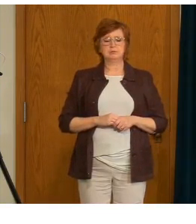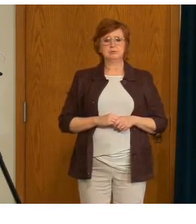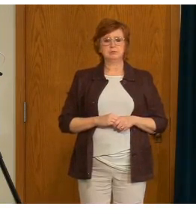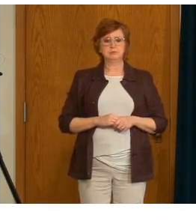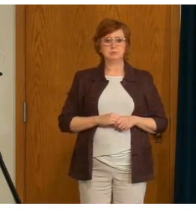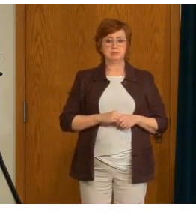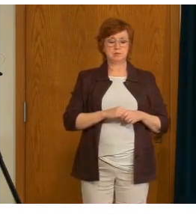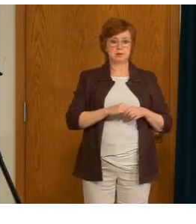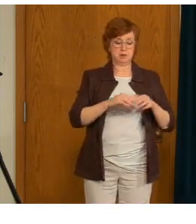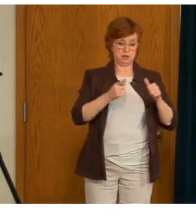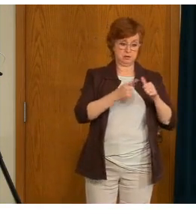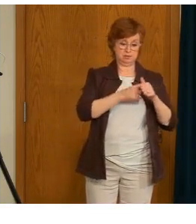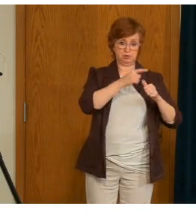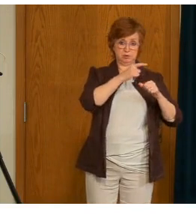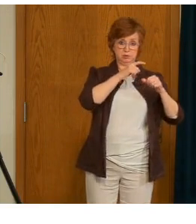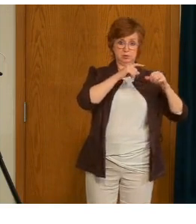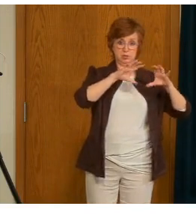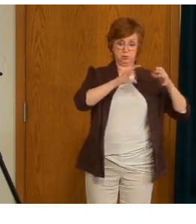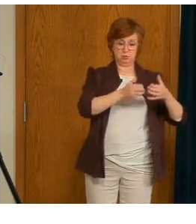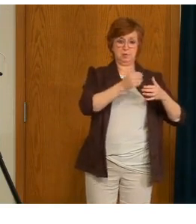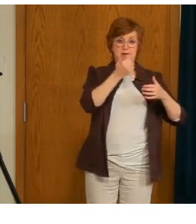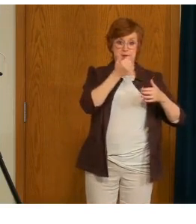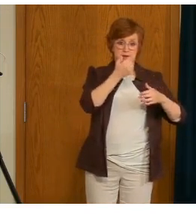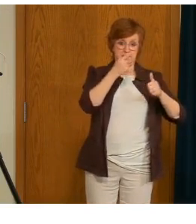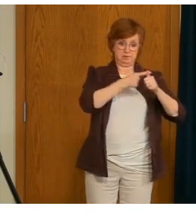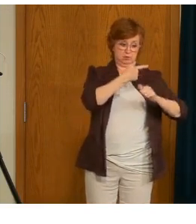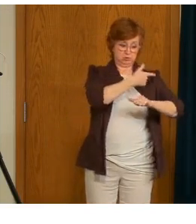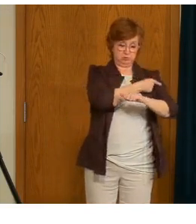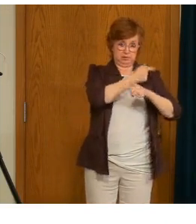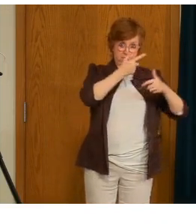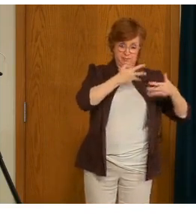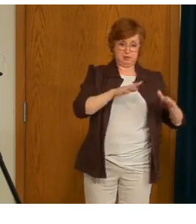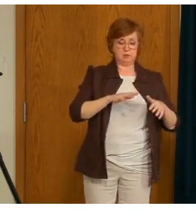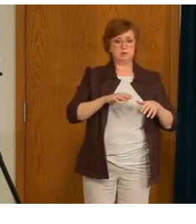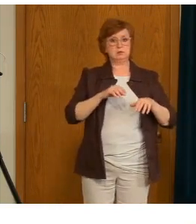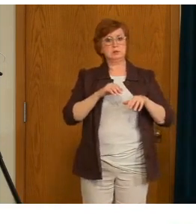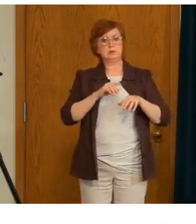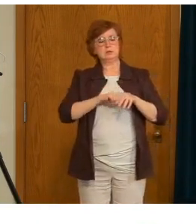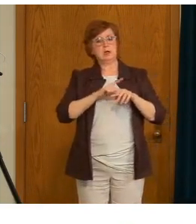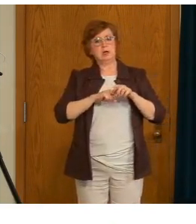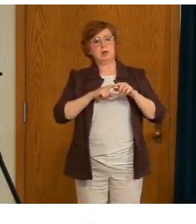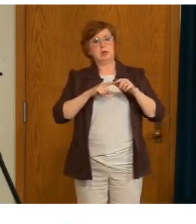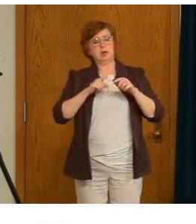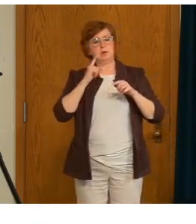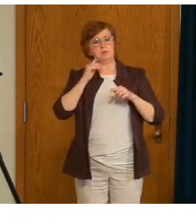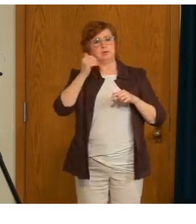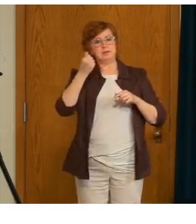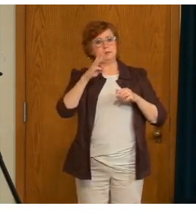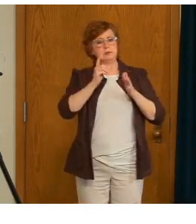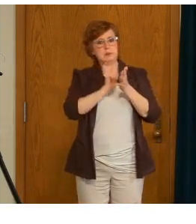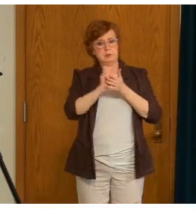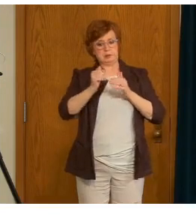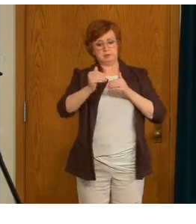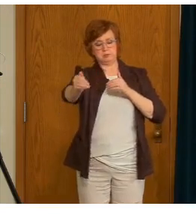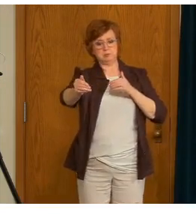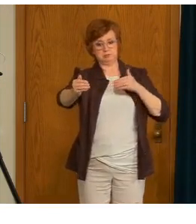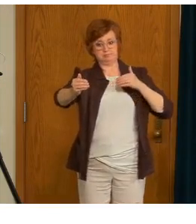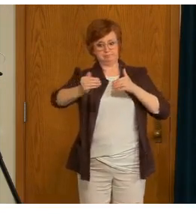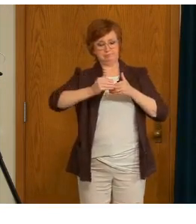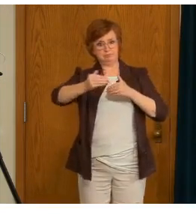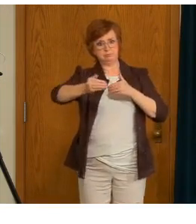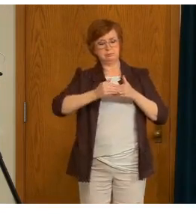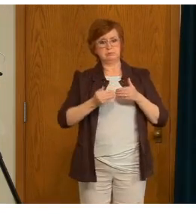dose receive their second dose within that 16-week window, we are going to open up eligibility for second doses at